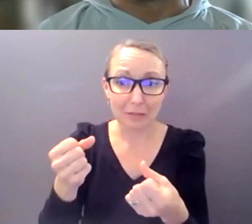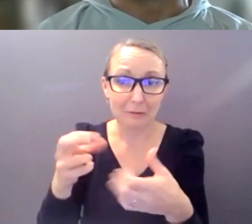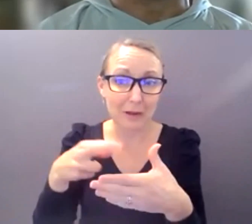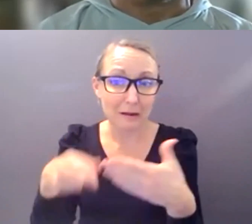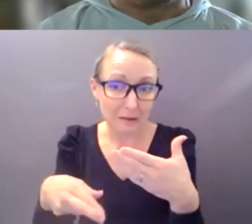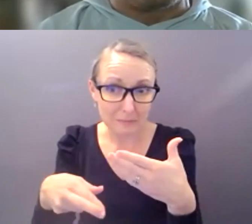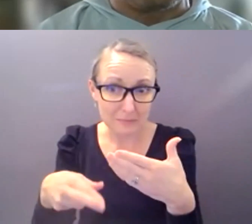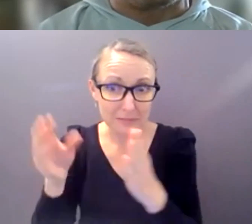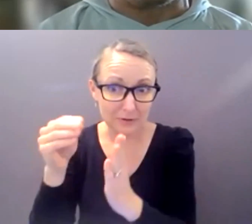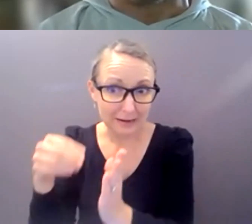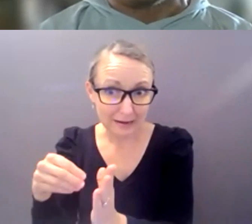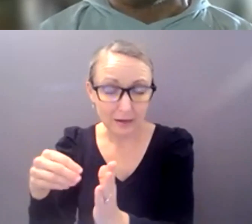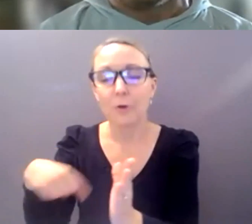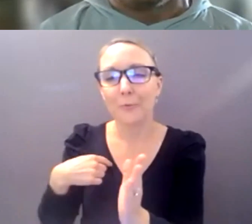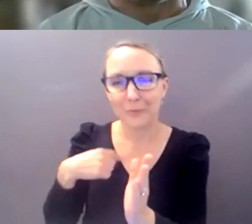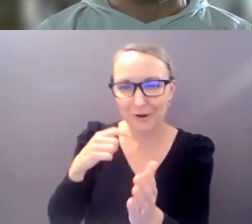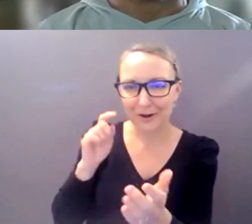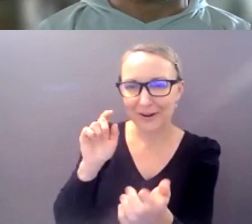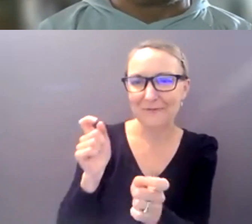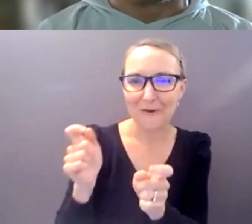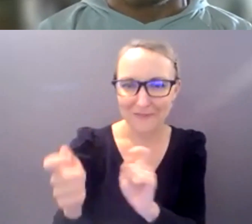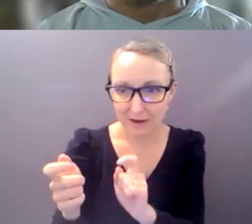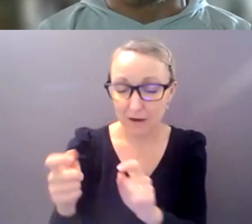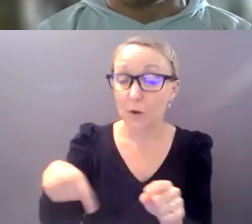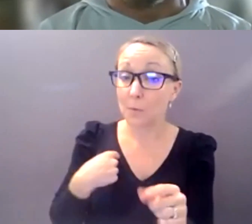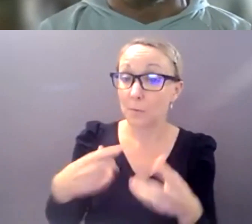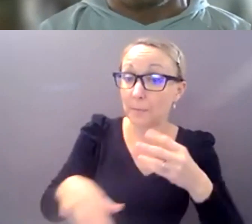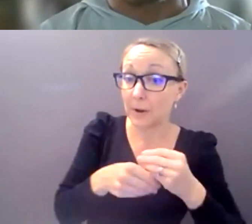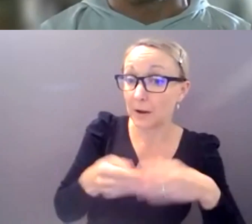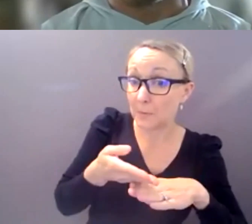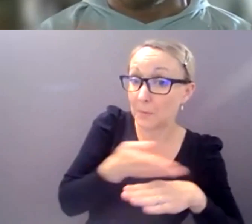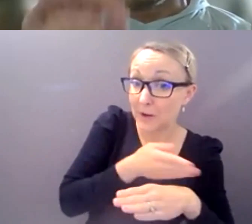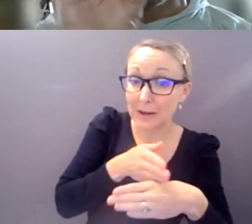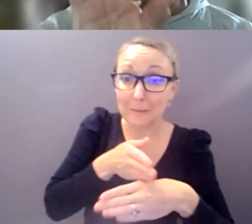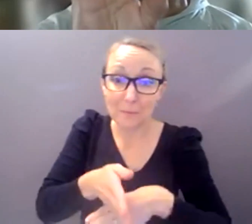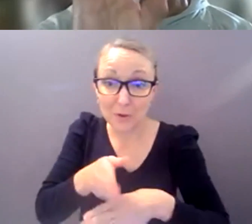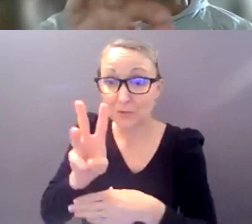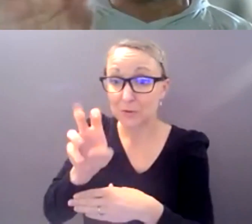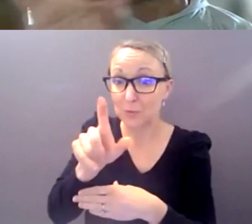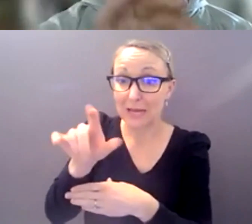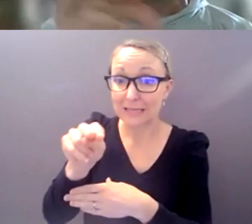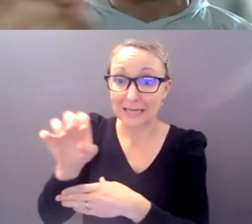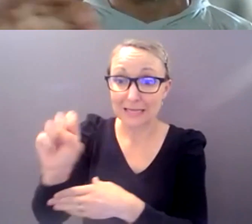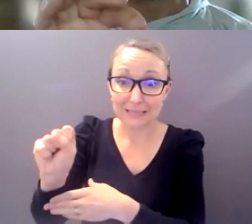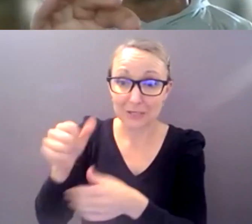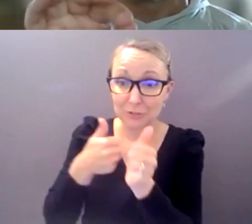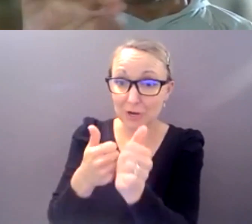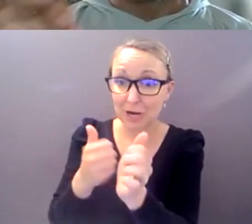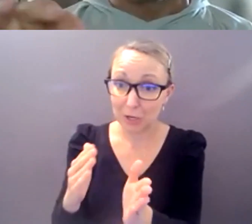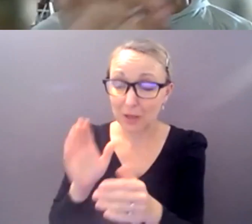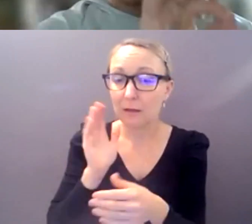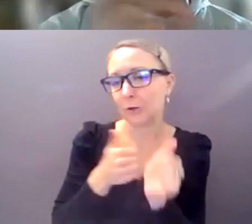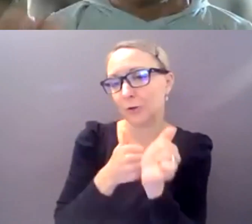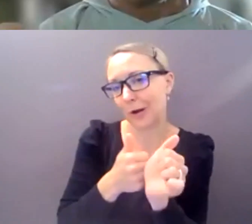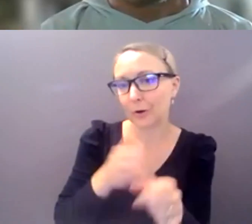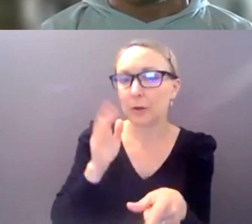We are evolving on that. We've added a pre and post wellness tracker that measures social determinants of